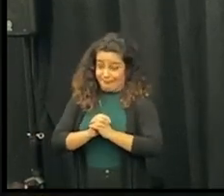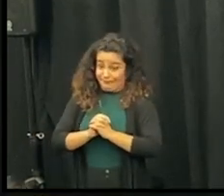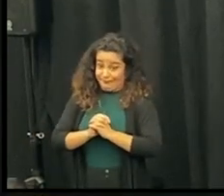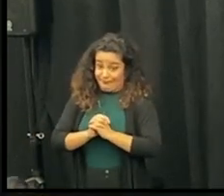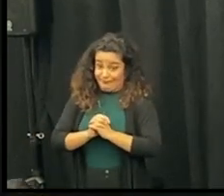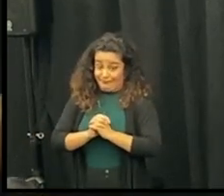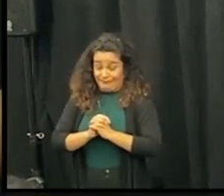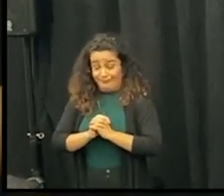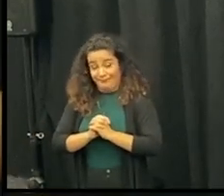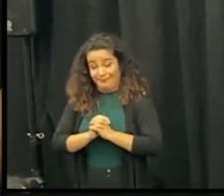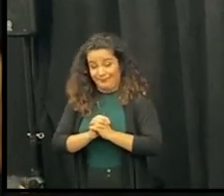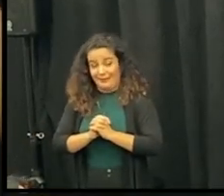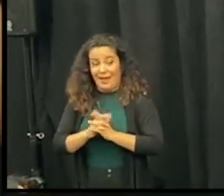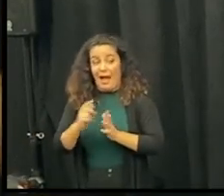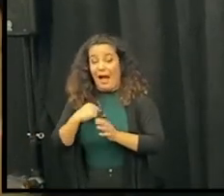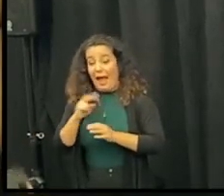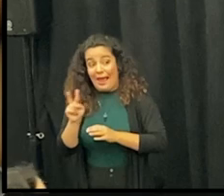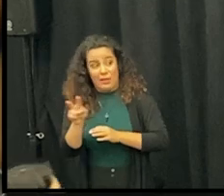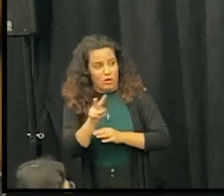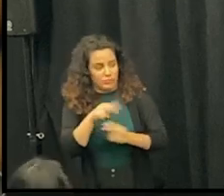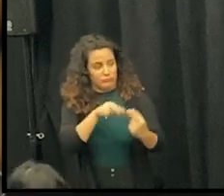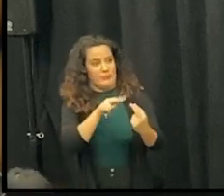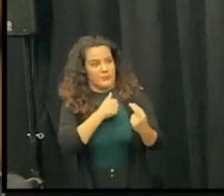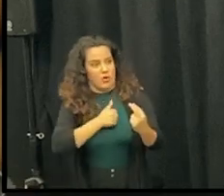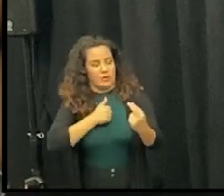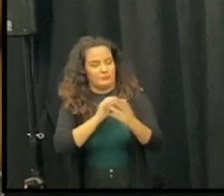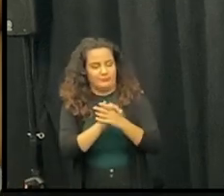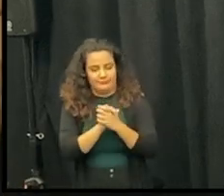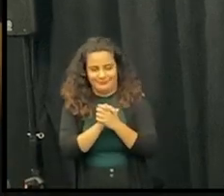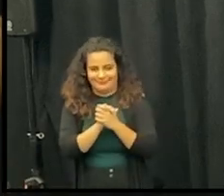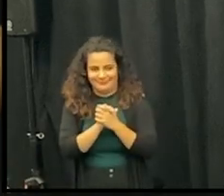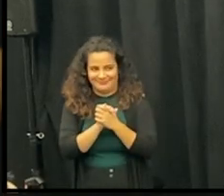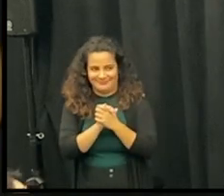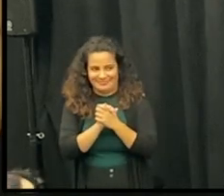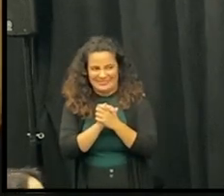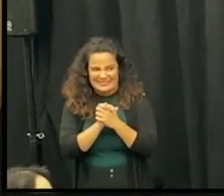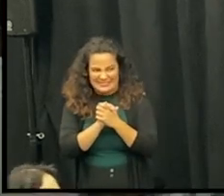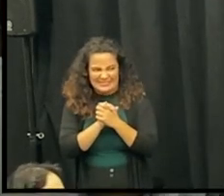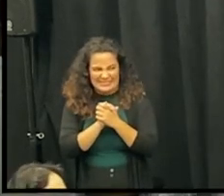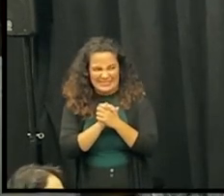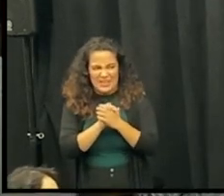I just happened to look that way, and I didn't want to. I didn't want to.